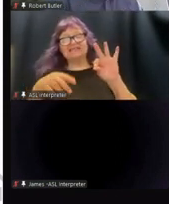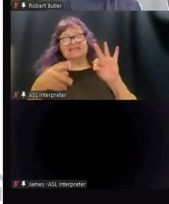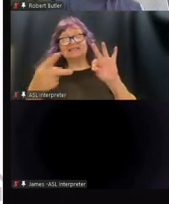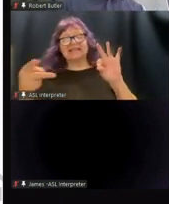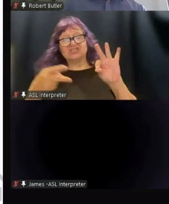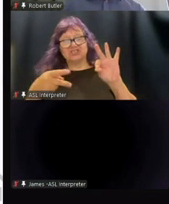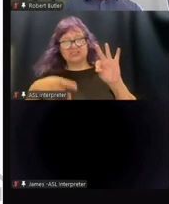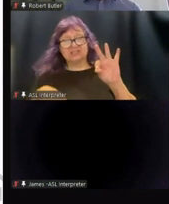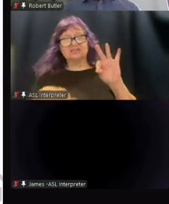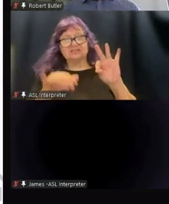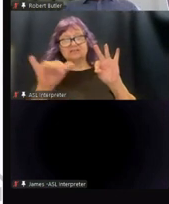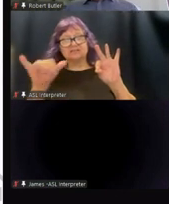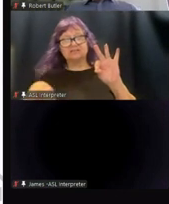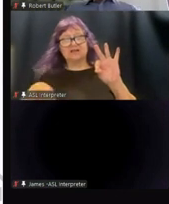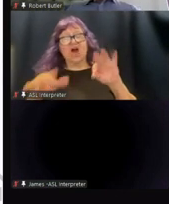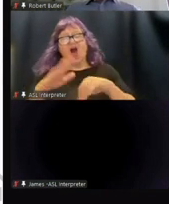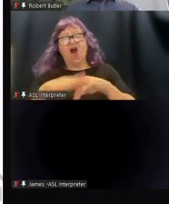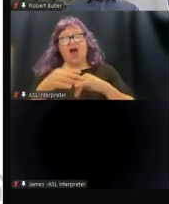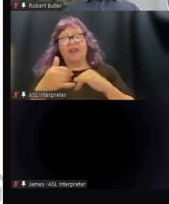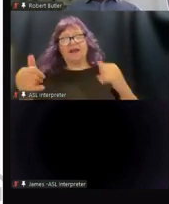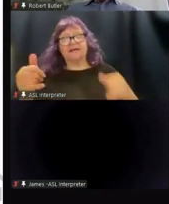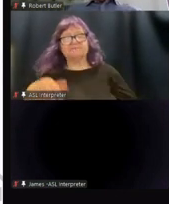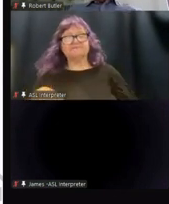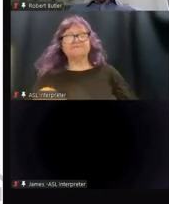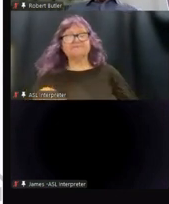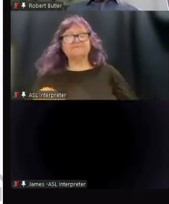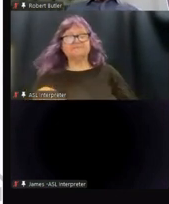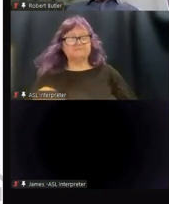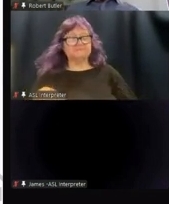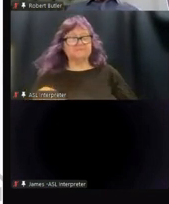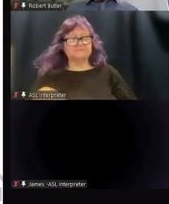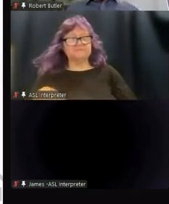stations online. Next slide.